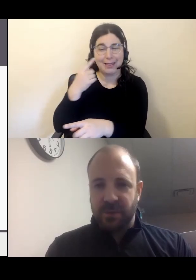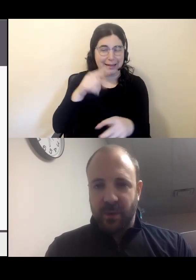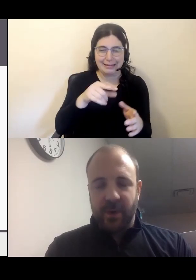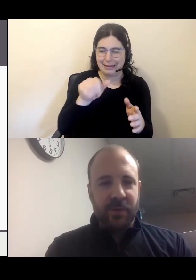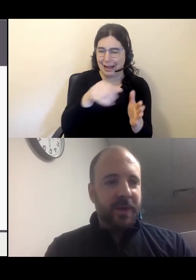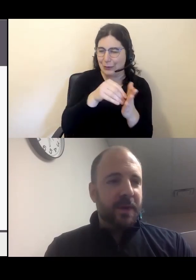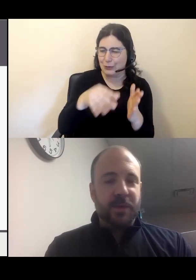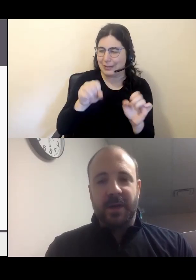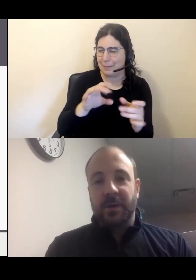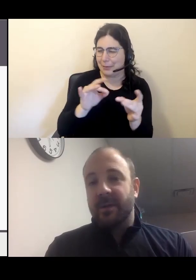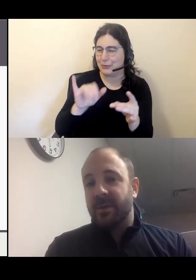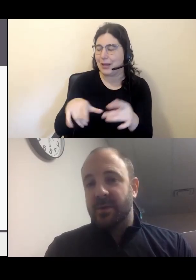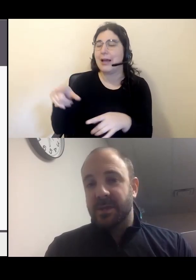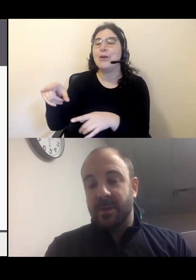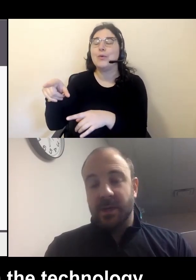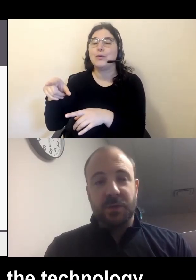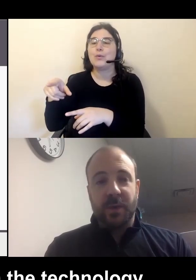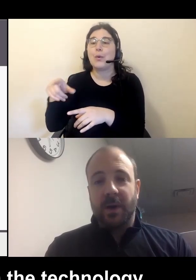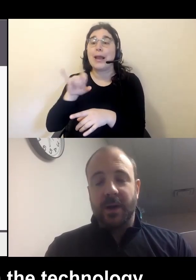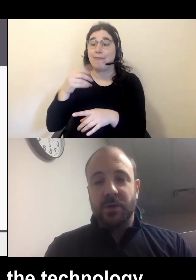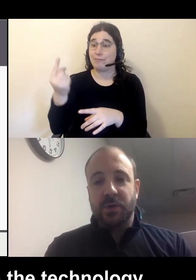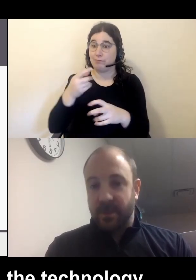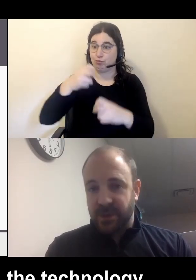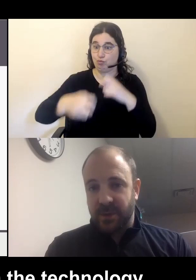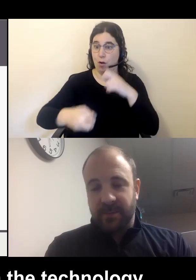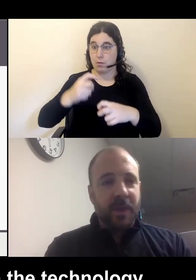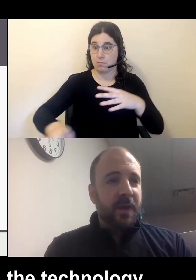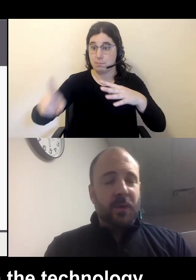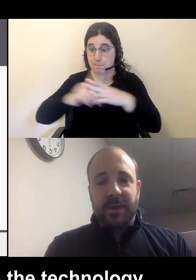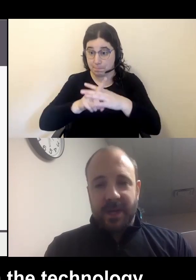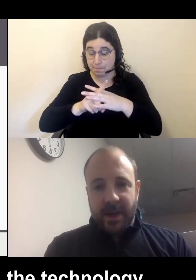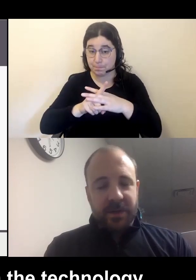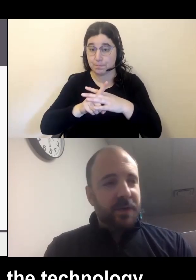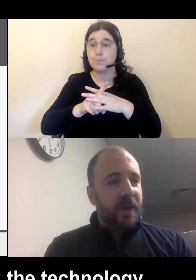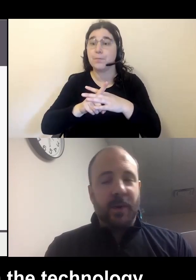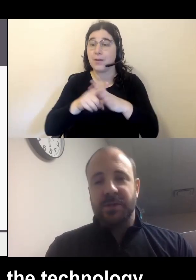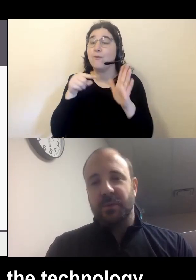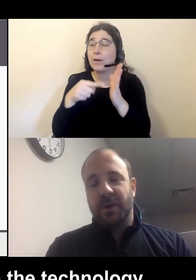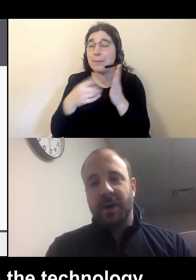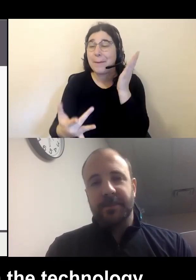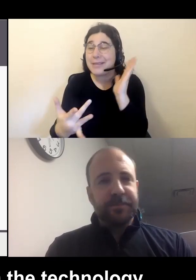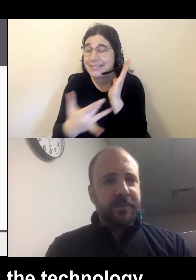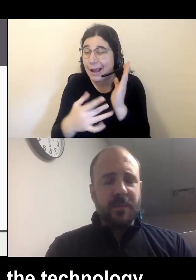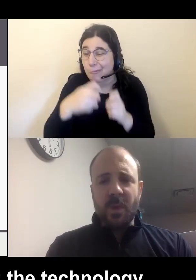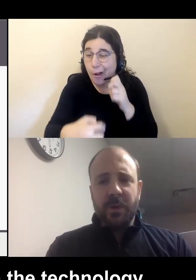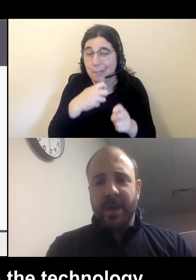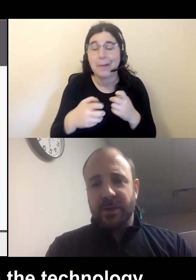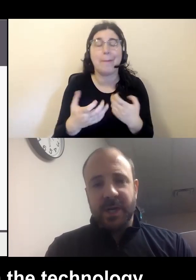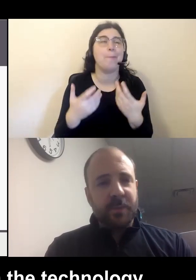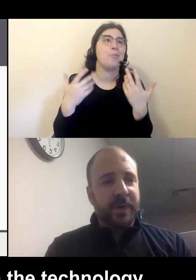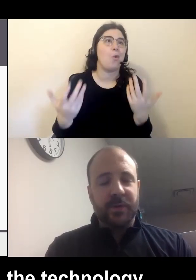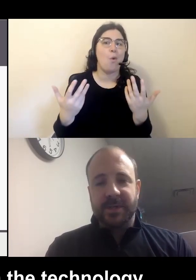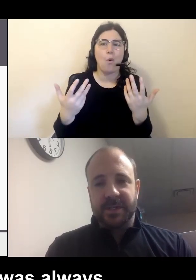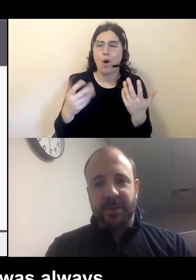an issue arose, particularly if there was an issue regarding troubleshooting with the technology or a question regarding